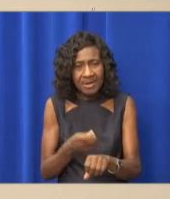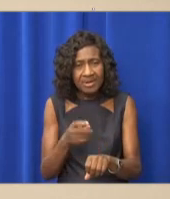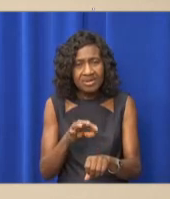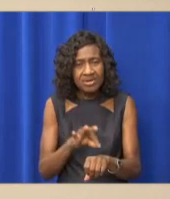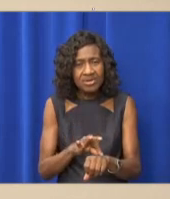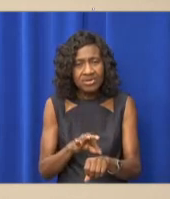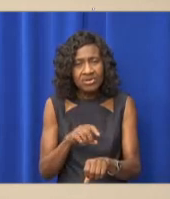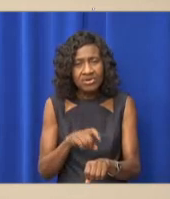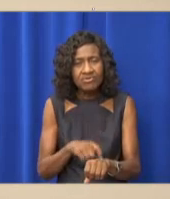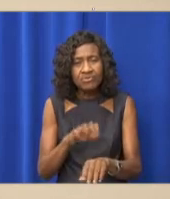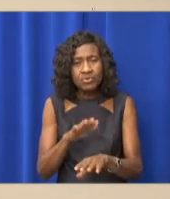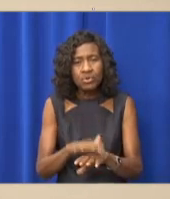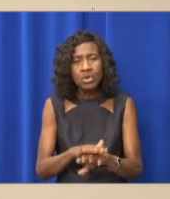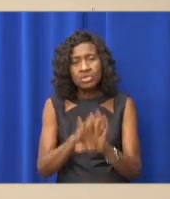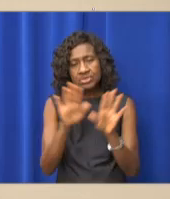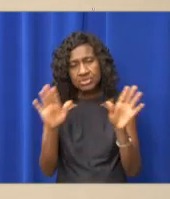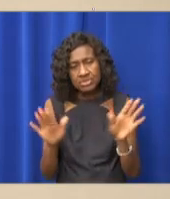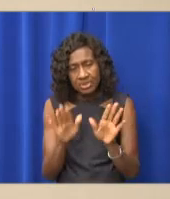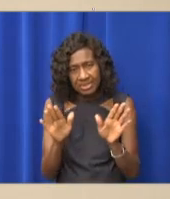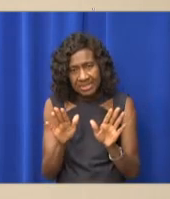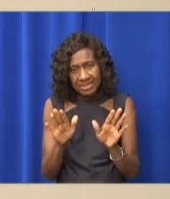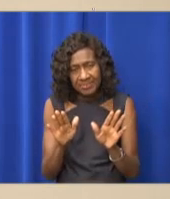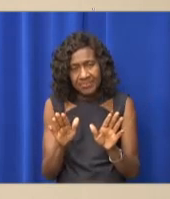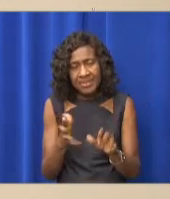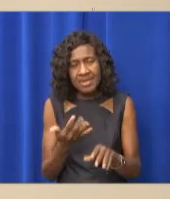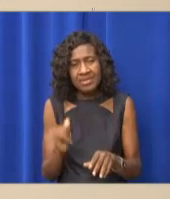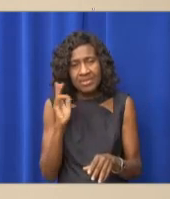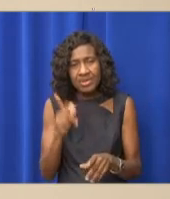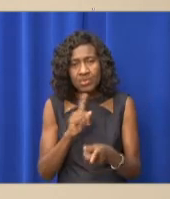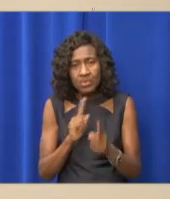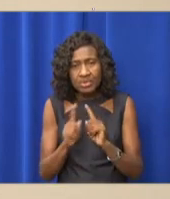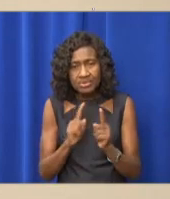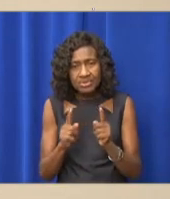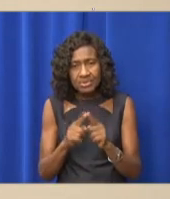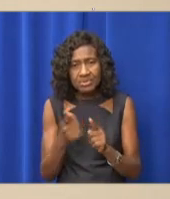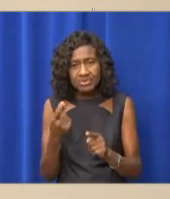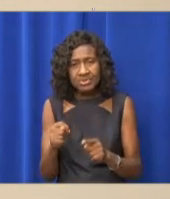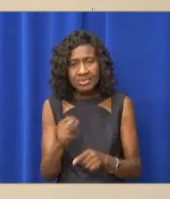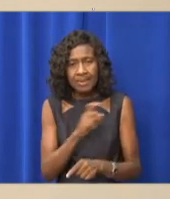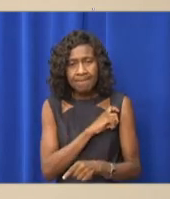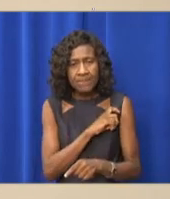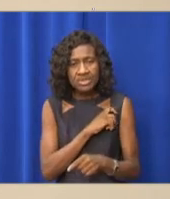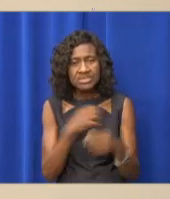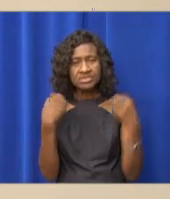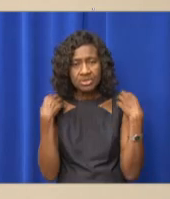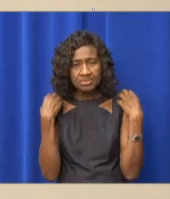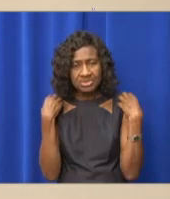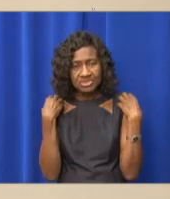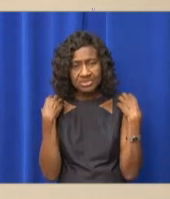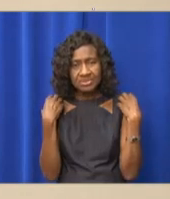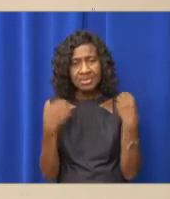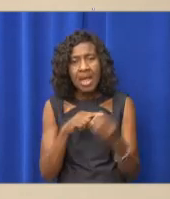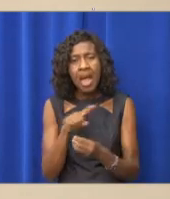some discussions with the commissioner about that as well. But